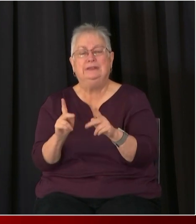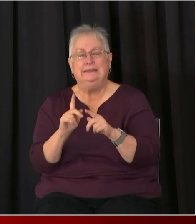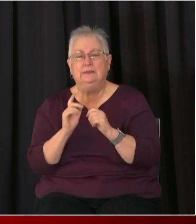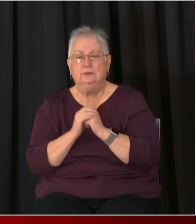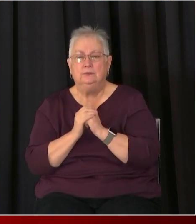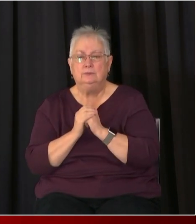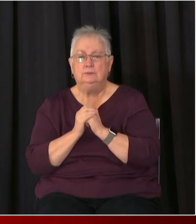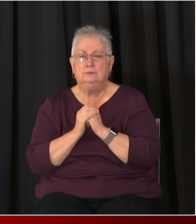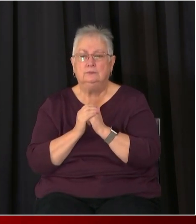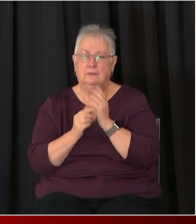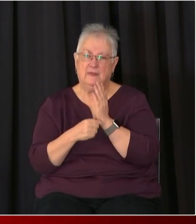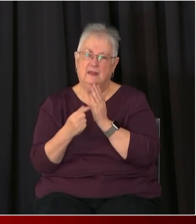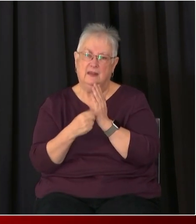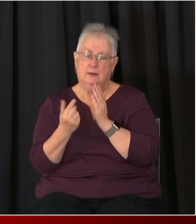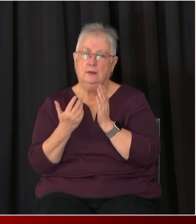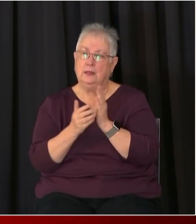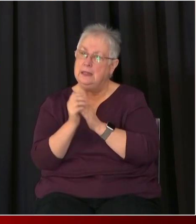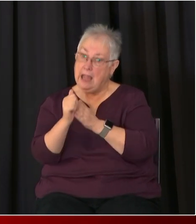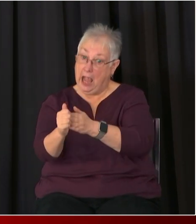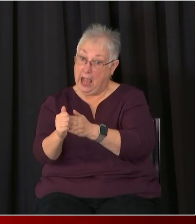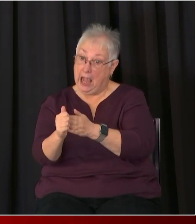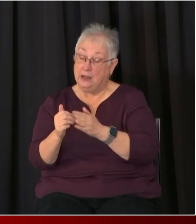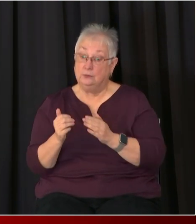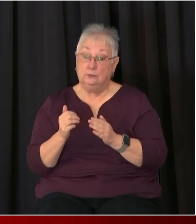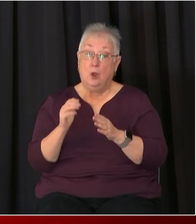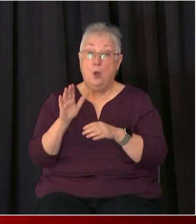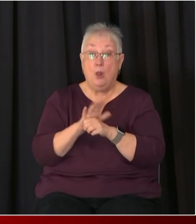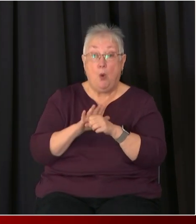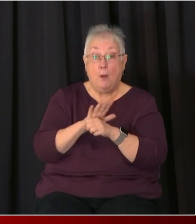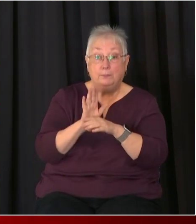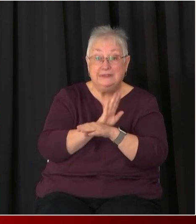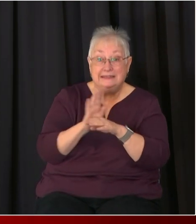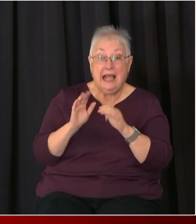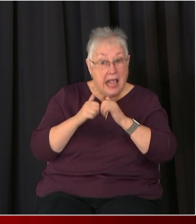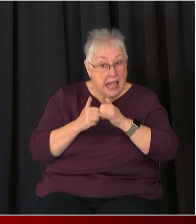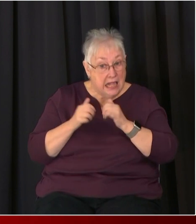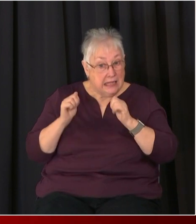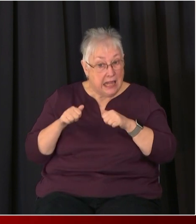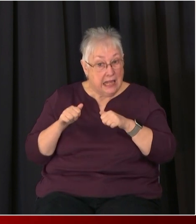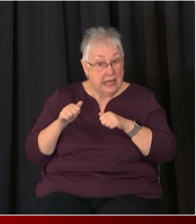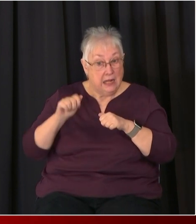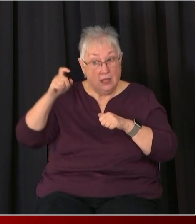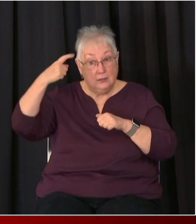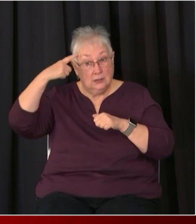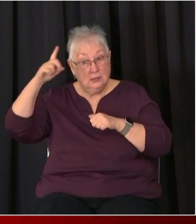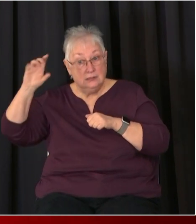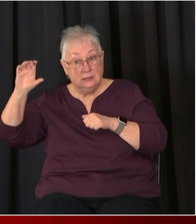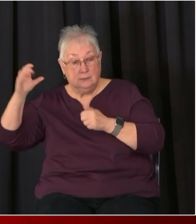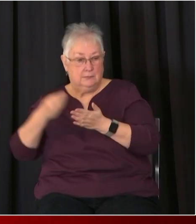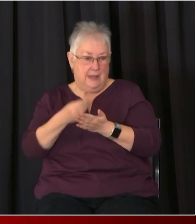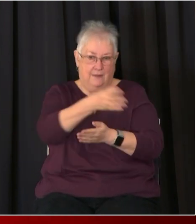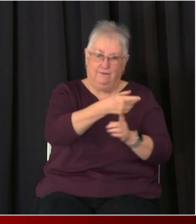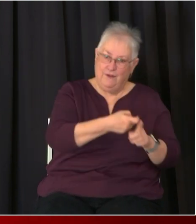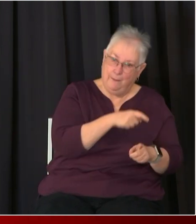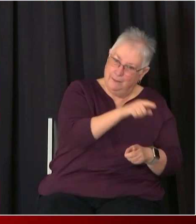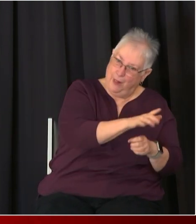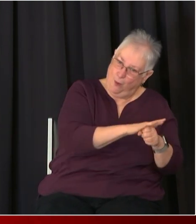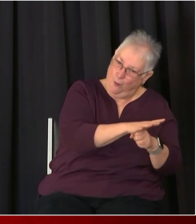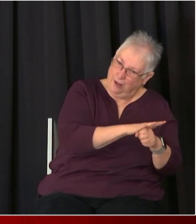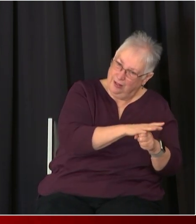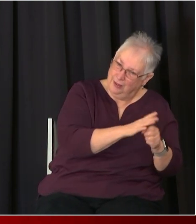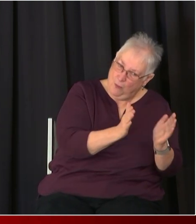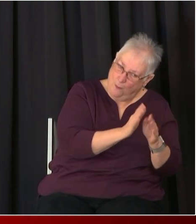help local businesses navigate procurement opportunities in DC government. And so today we